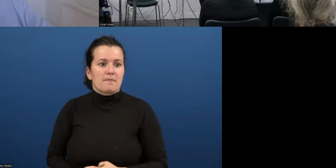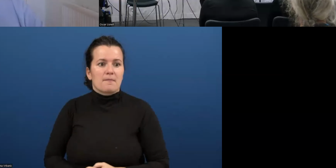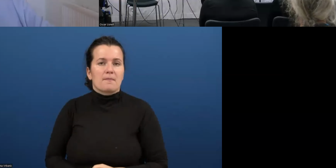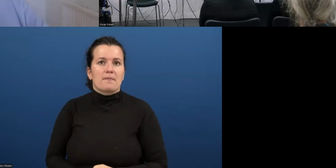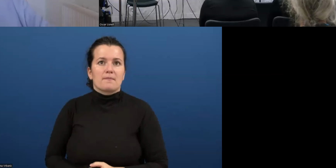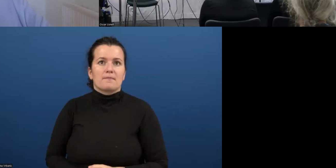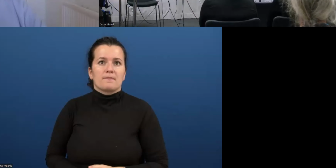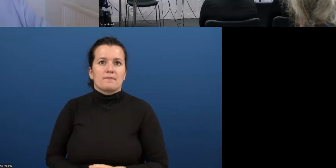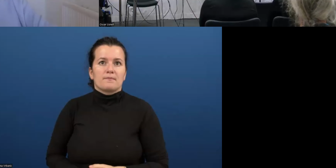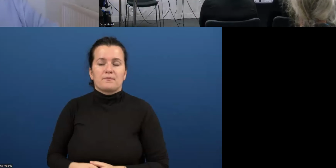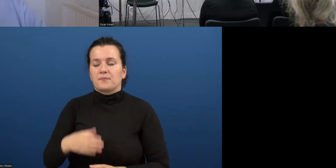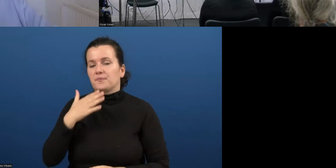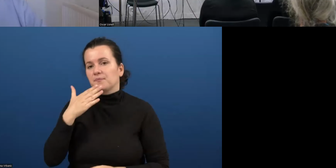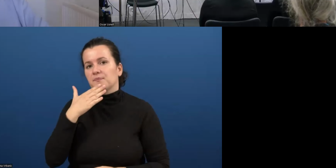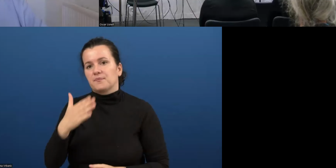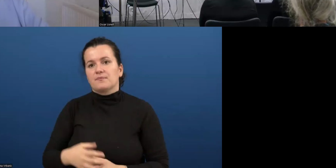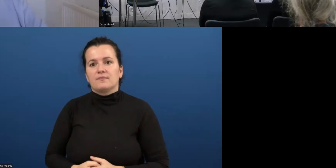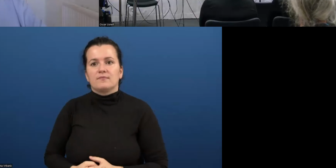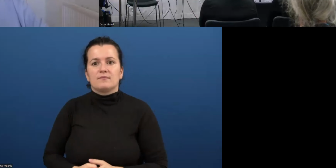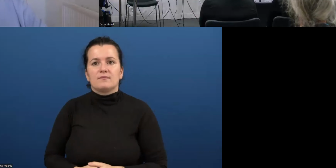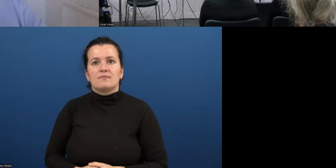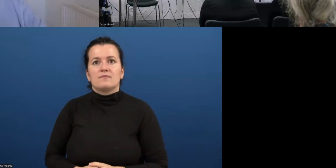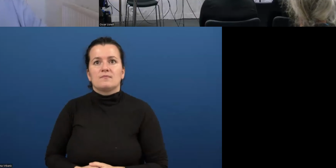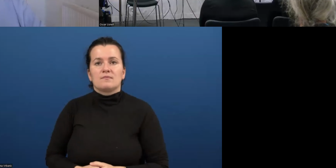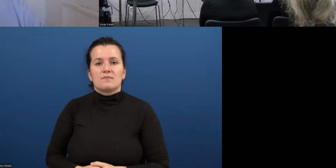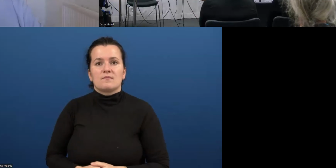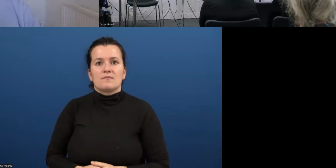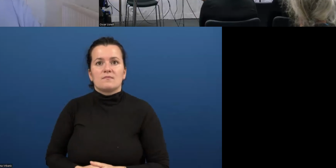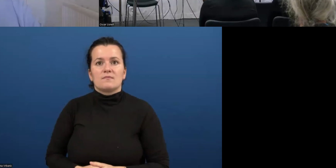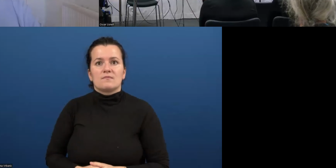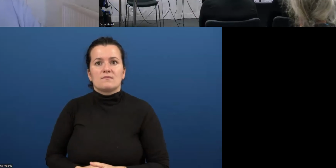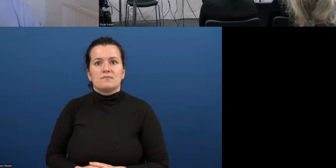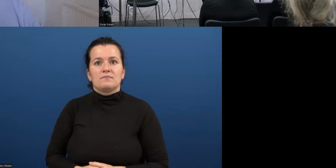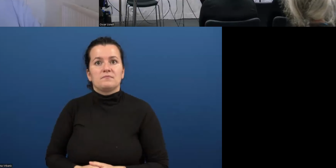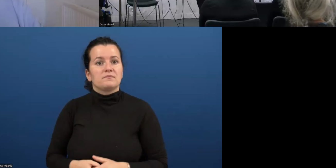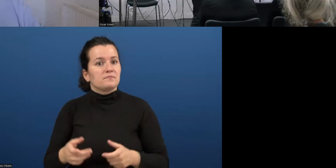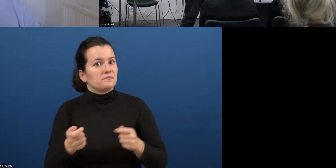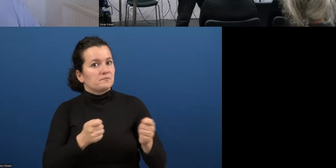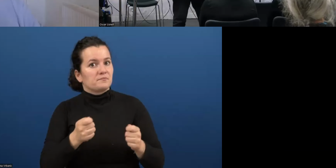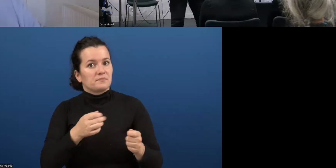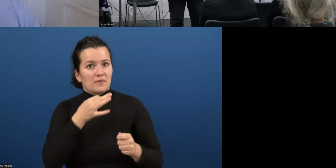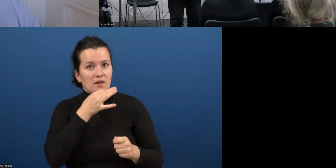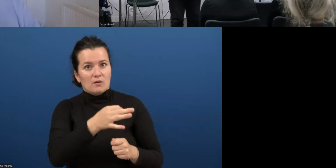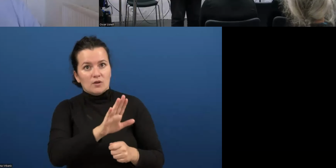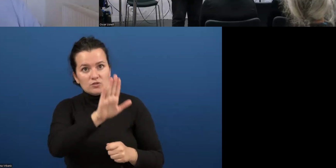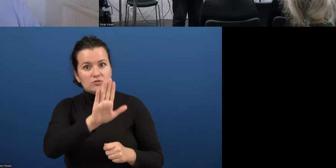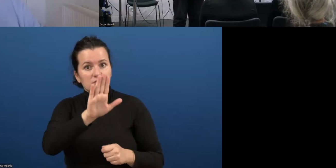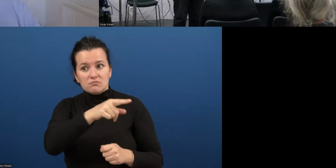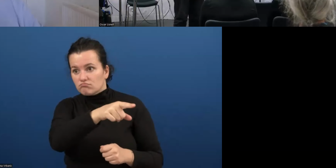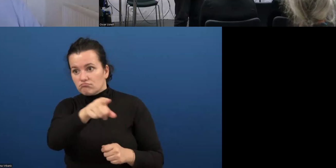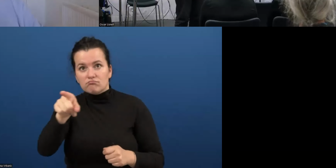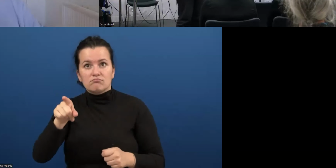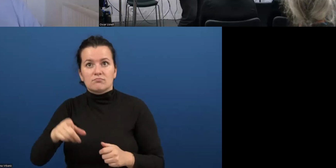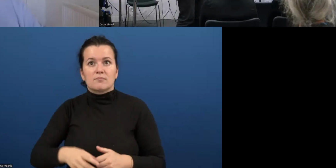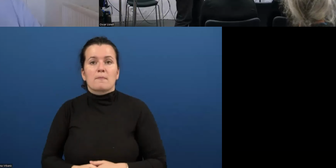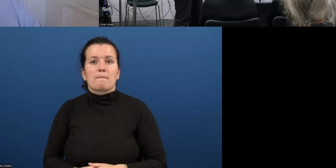that. Thank you, Sophie. Do you want to see if there are any more questions? I thought I saw someone waving. Maybe we